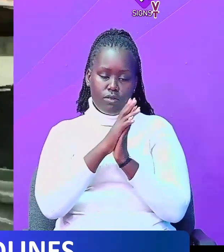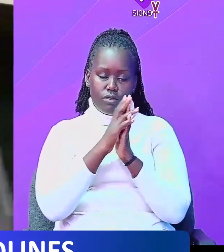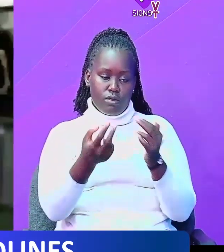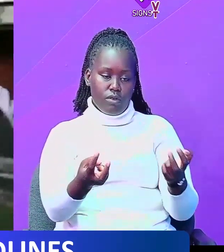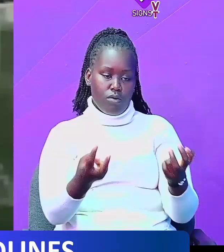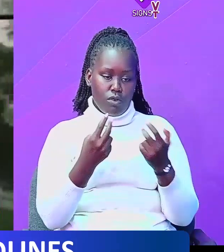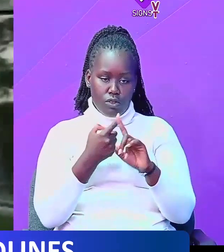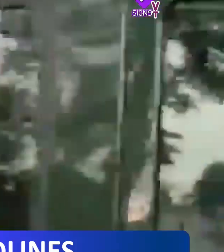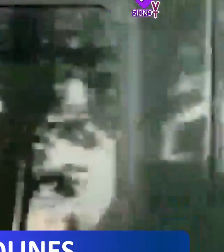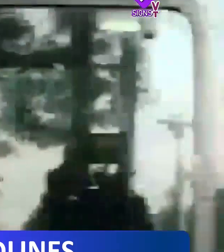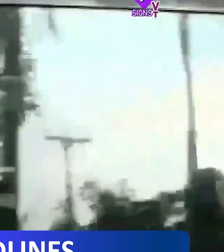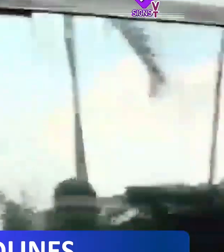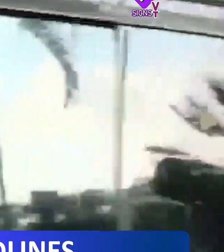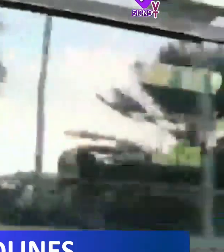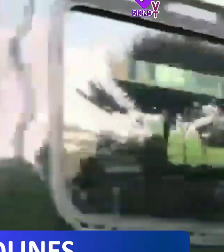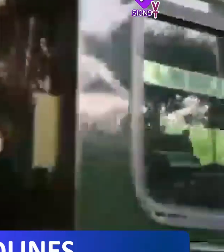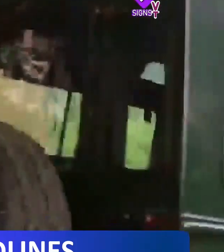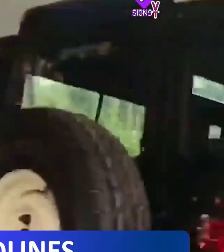courts.